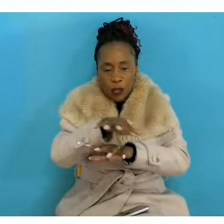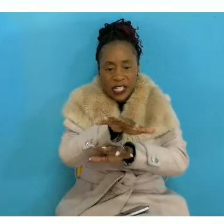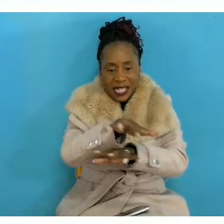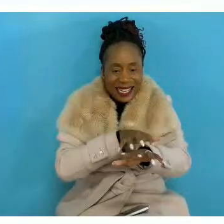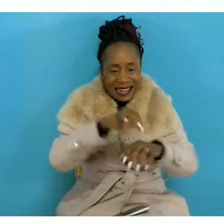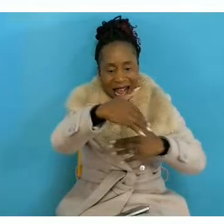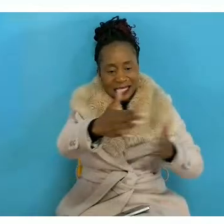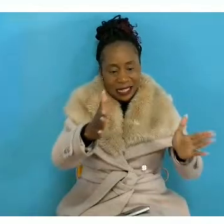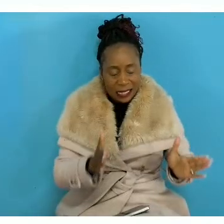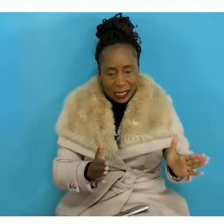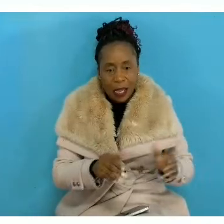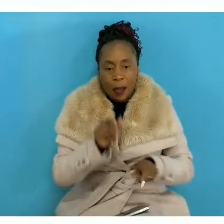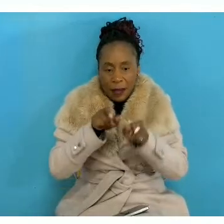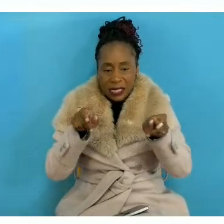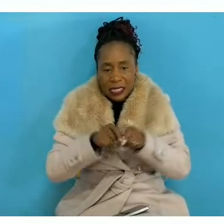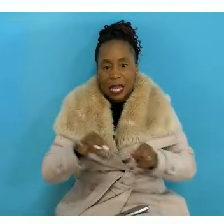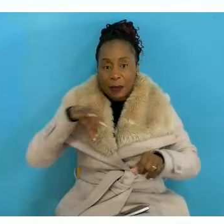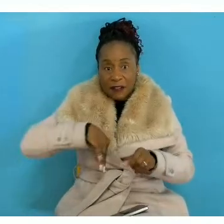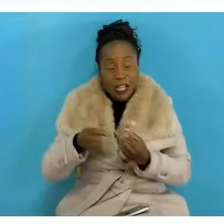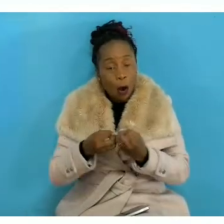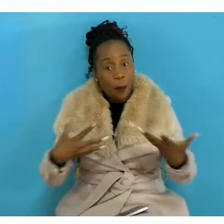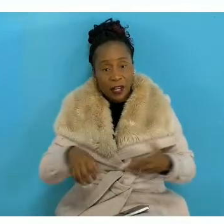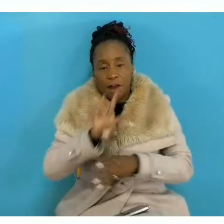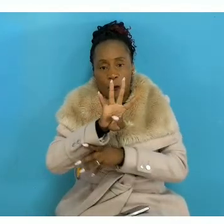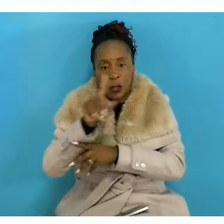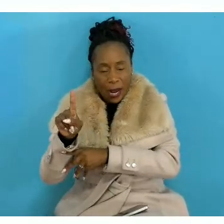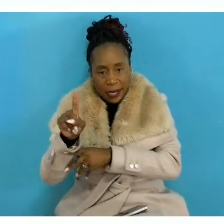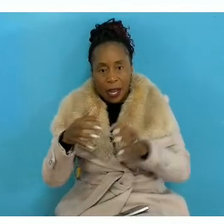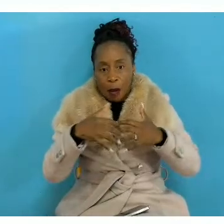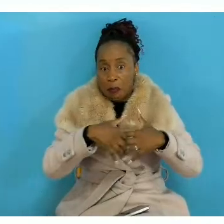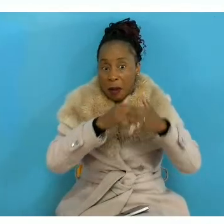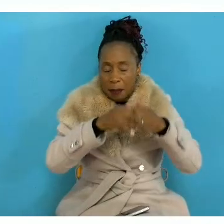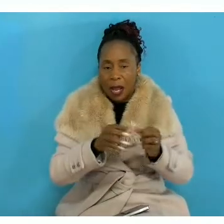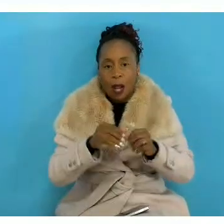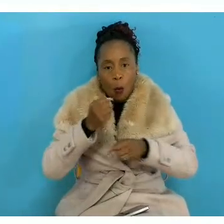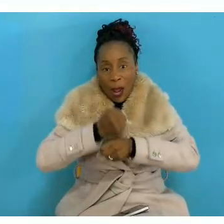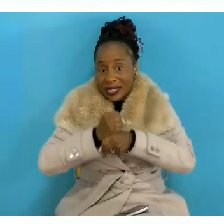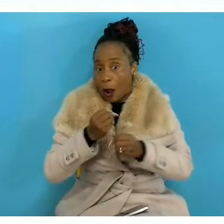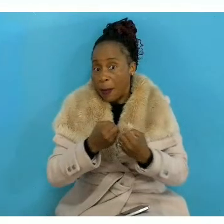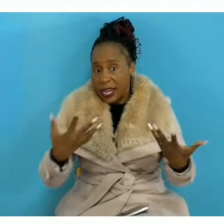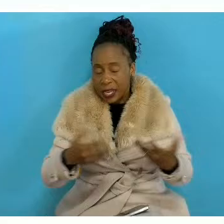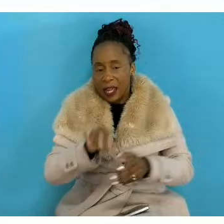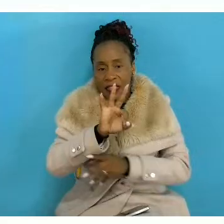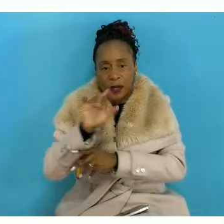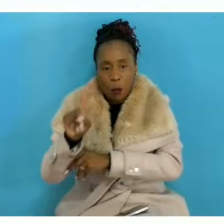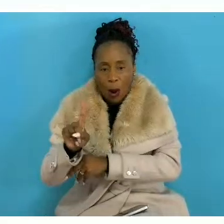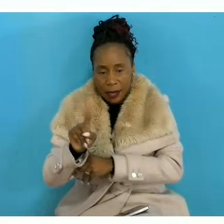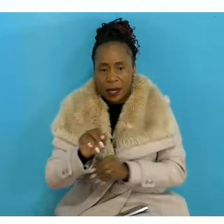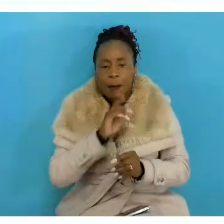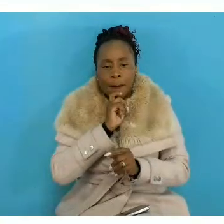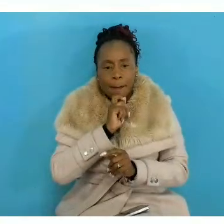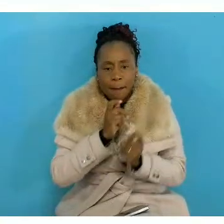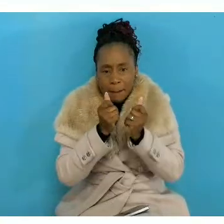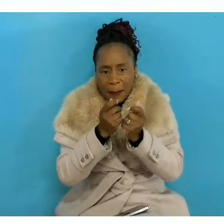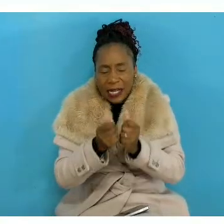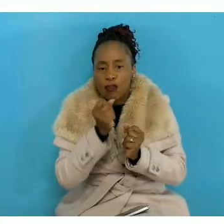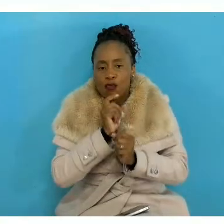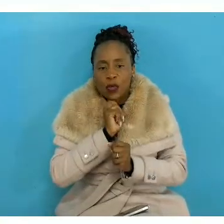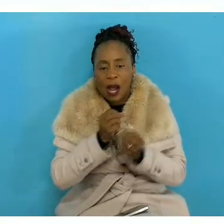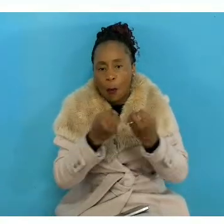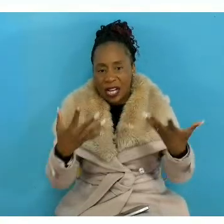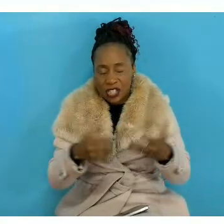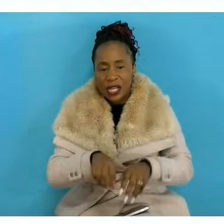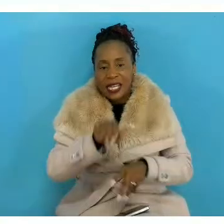31 people and has created 31 jobs. We have spent 74,000 rands